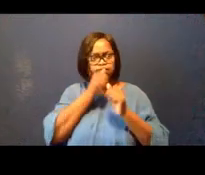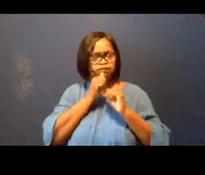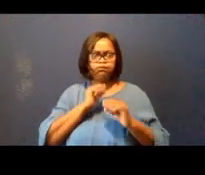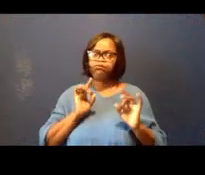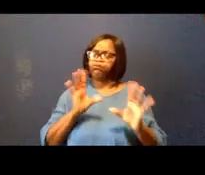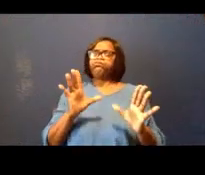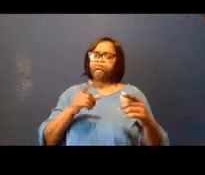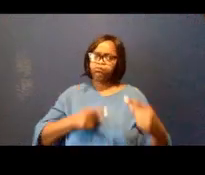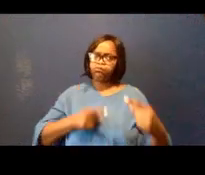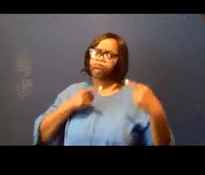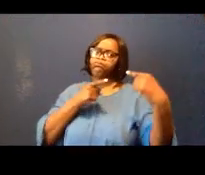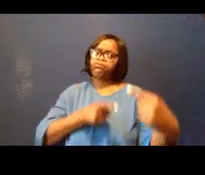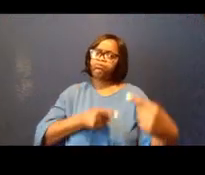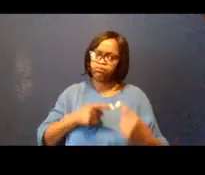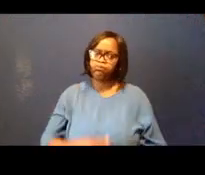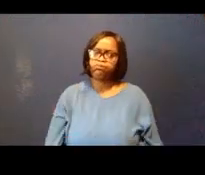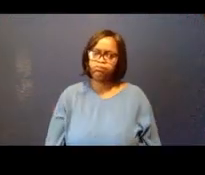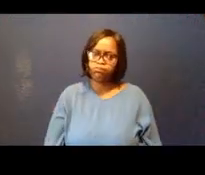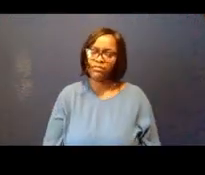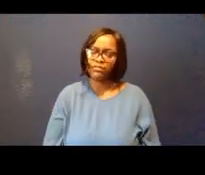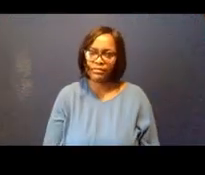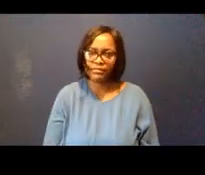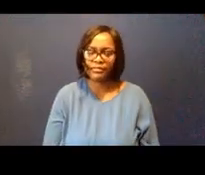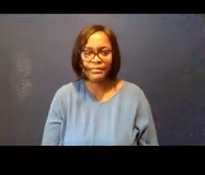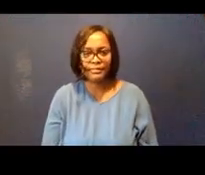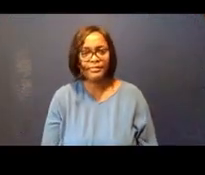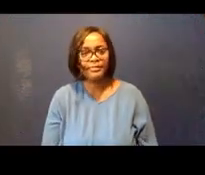I was able to